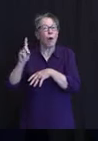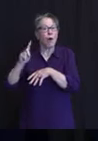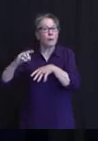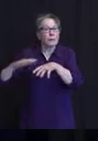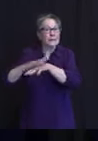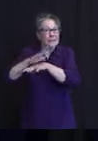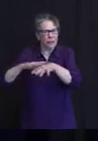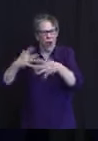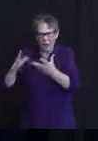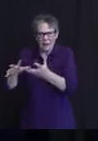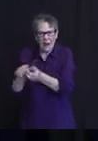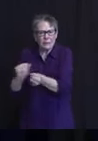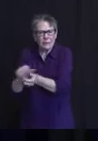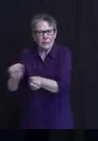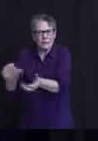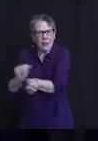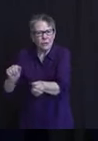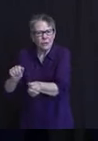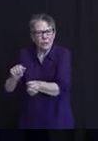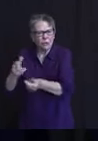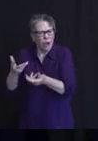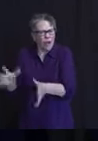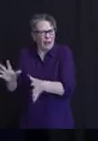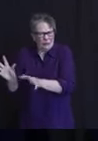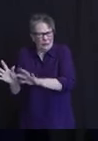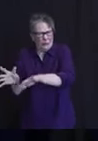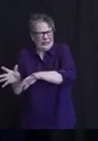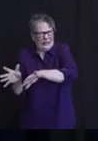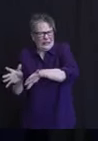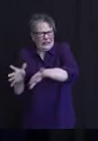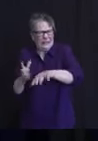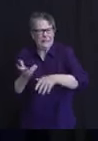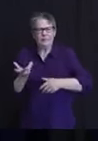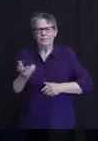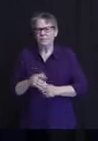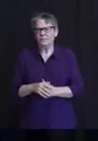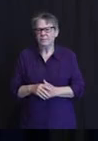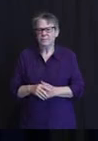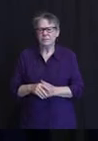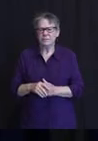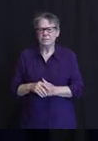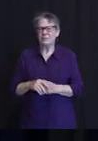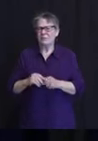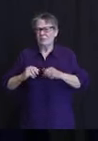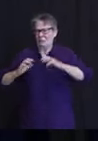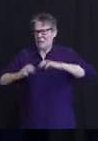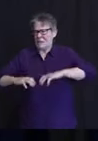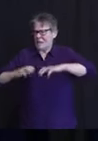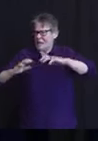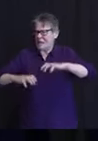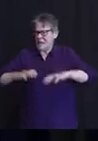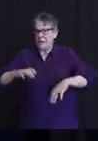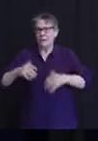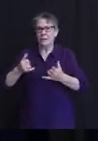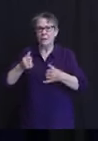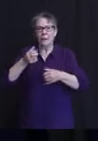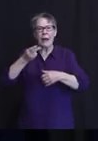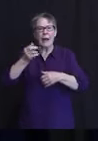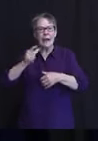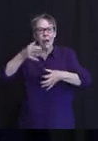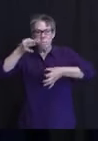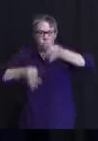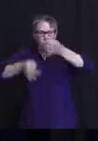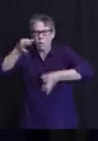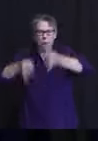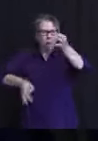And currently we're dealing with about just over 47,000 power outages from the north to the south part of the